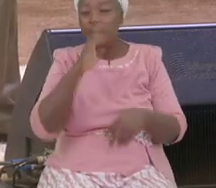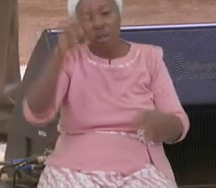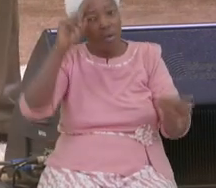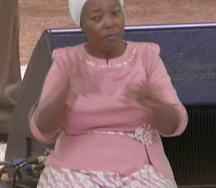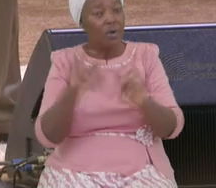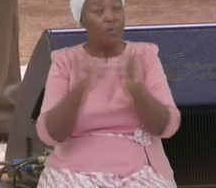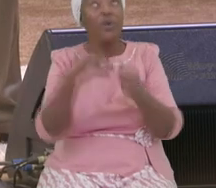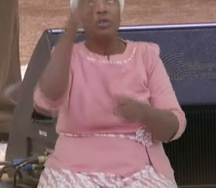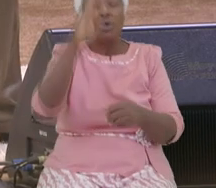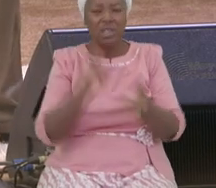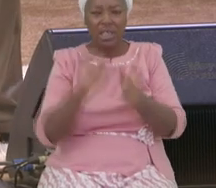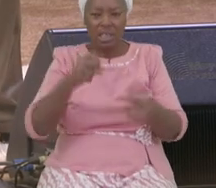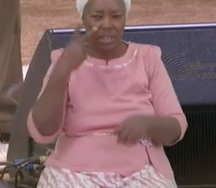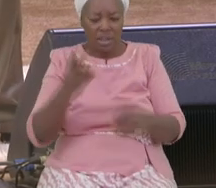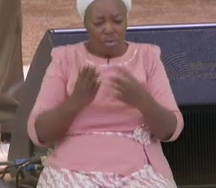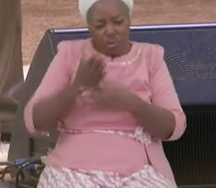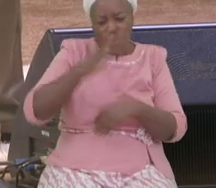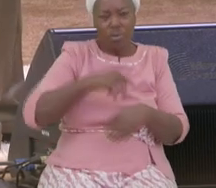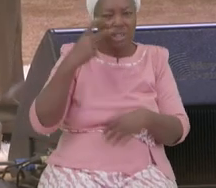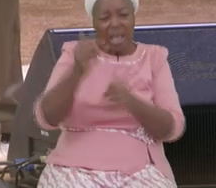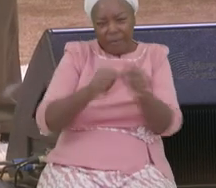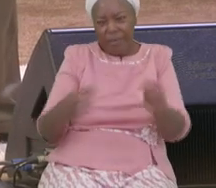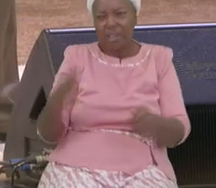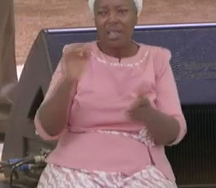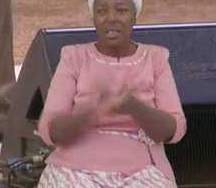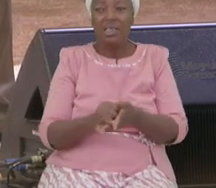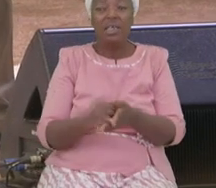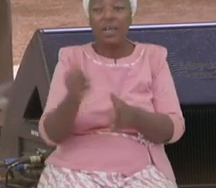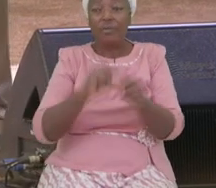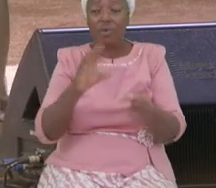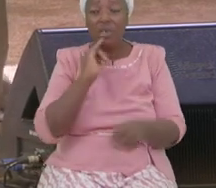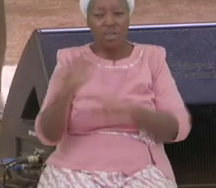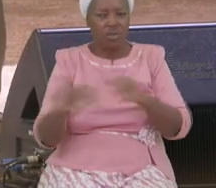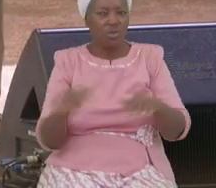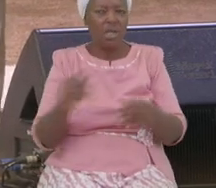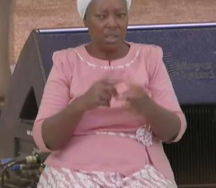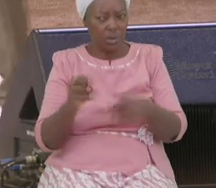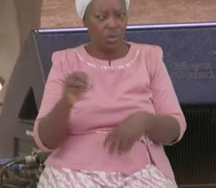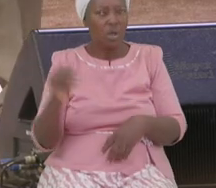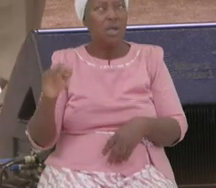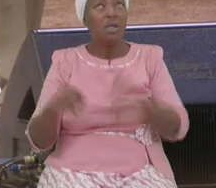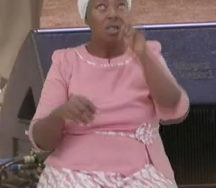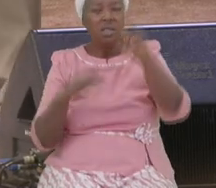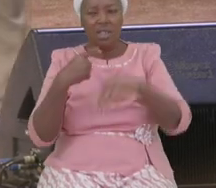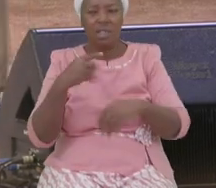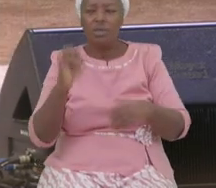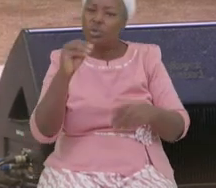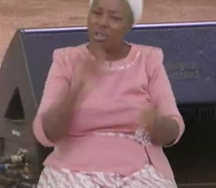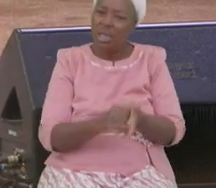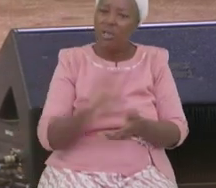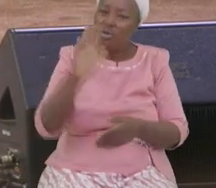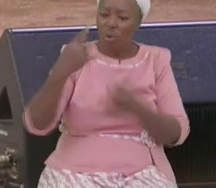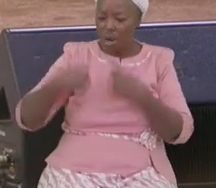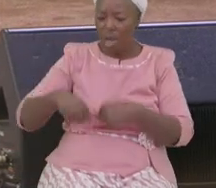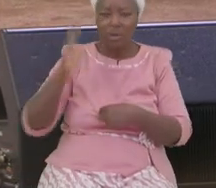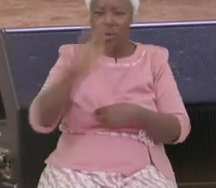see through, he can see everything that anybody is doing. And so he said, so that your heart